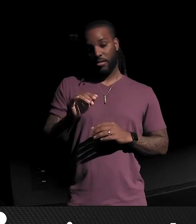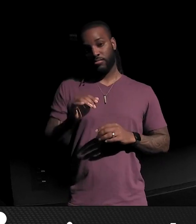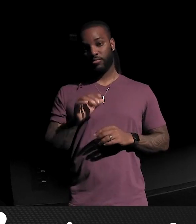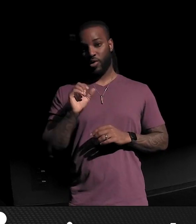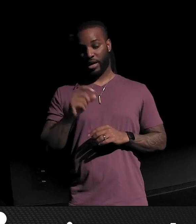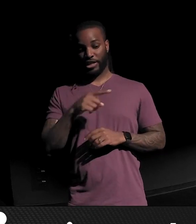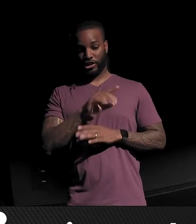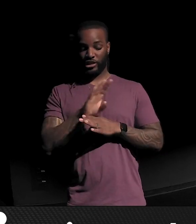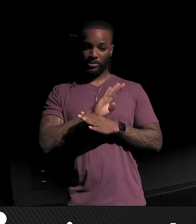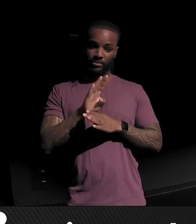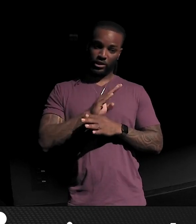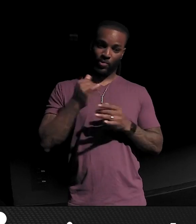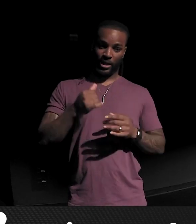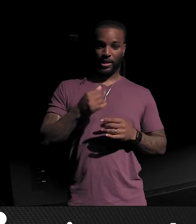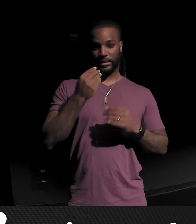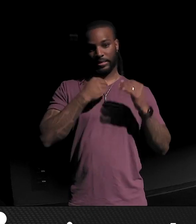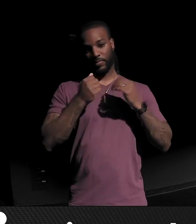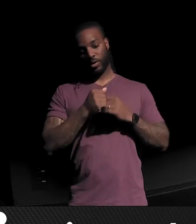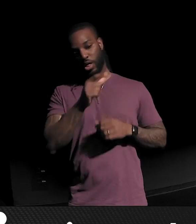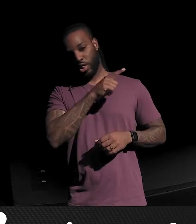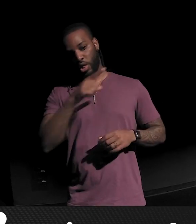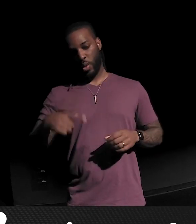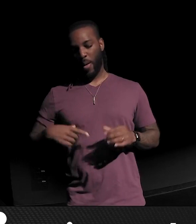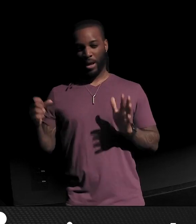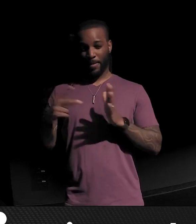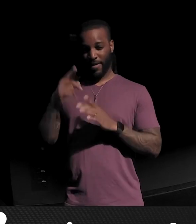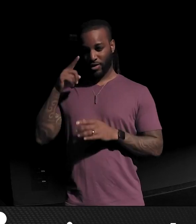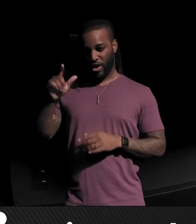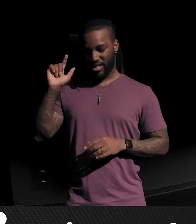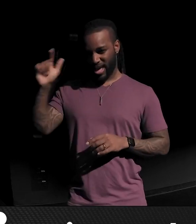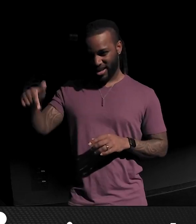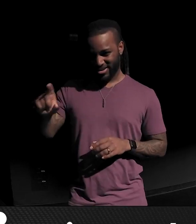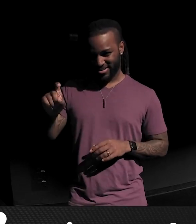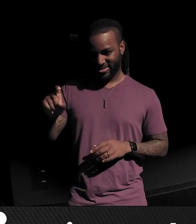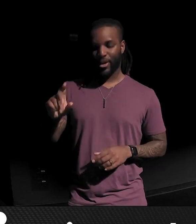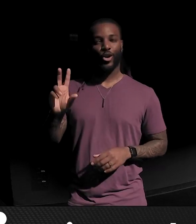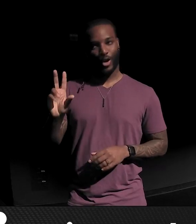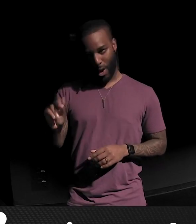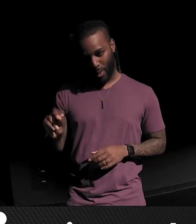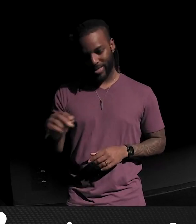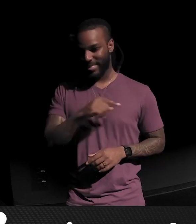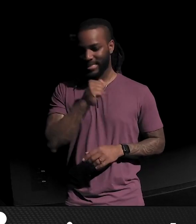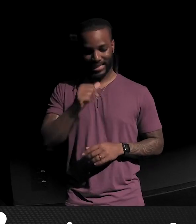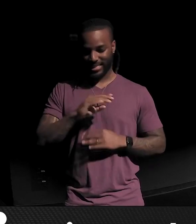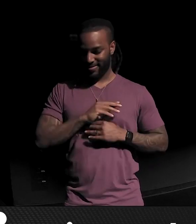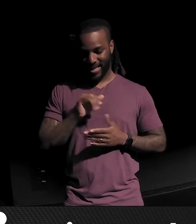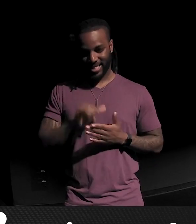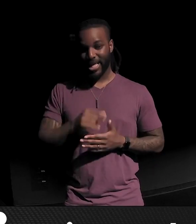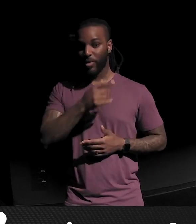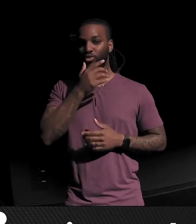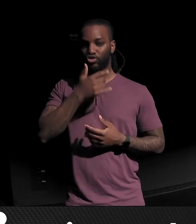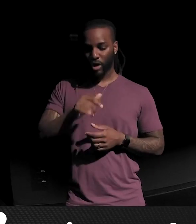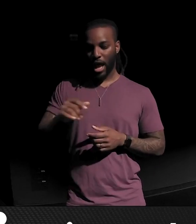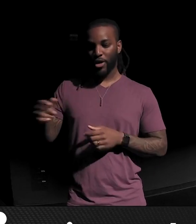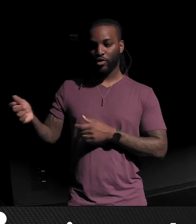busy right now. She's eating with the Lord. I'm going to come back for her later. No, he's not satisfied that. He's going to try to pull up a chair and sit with us. And you